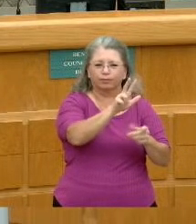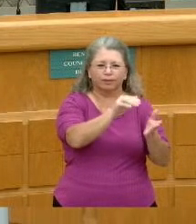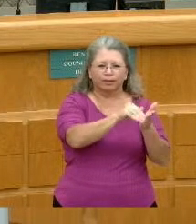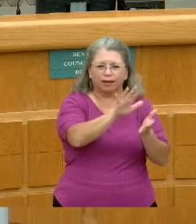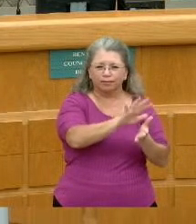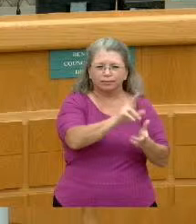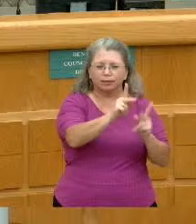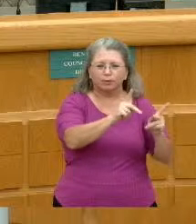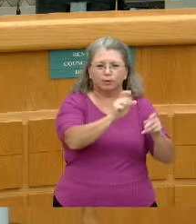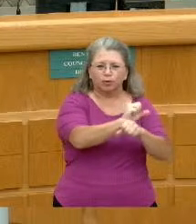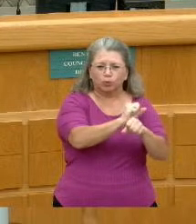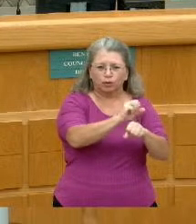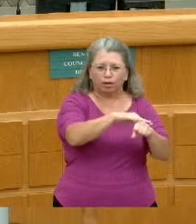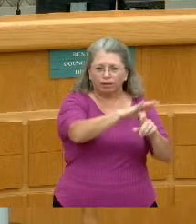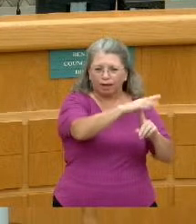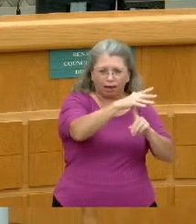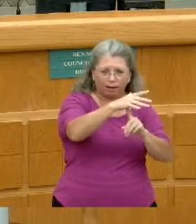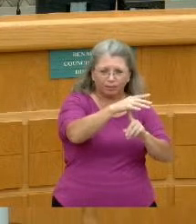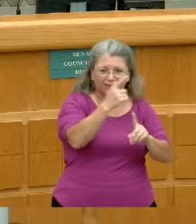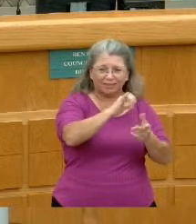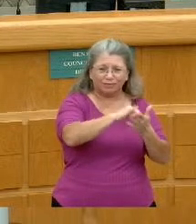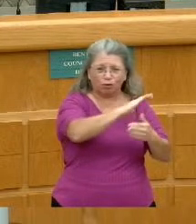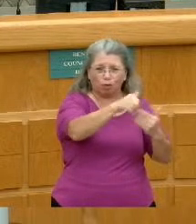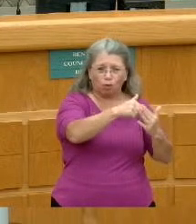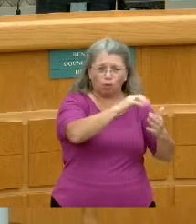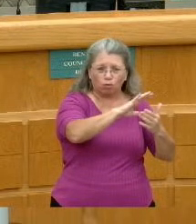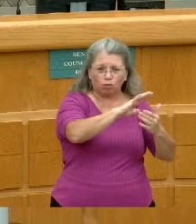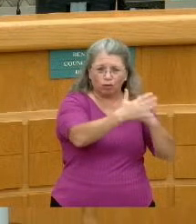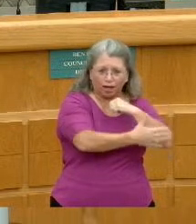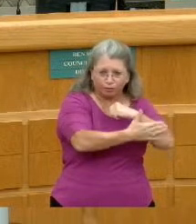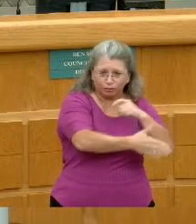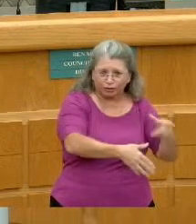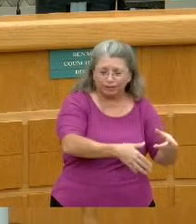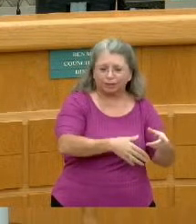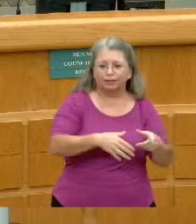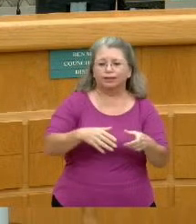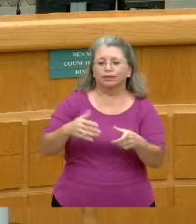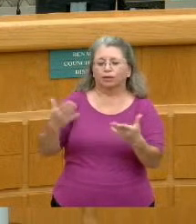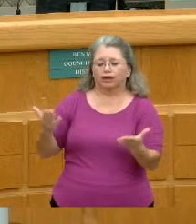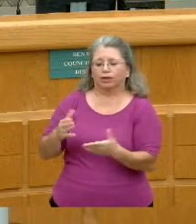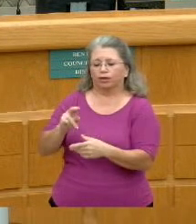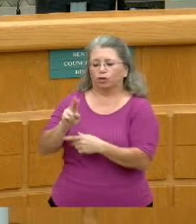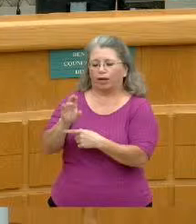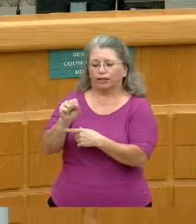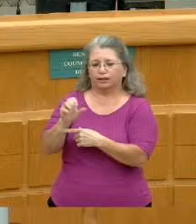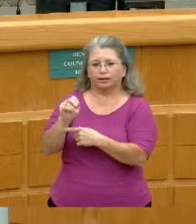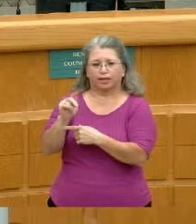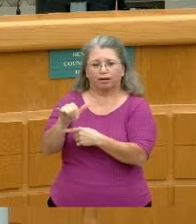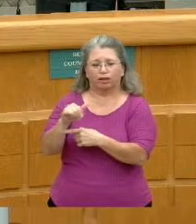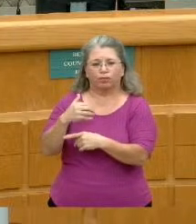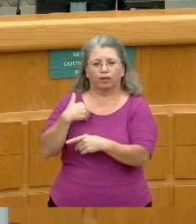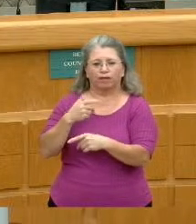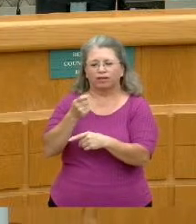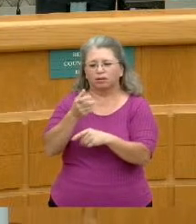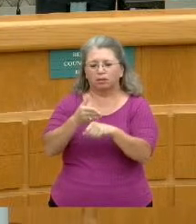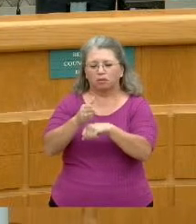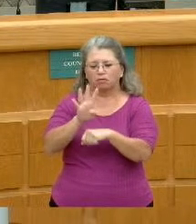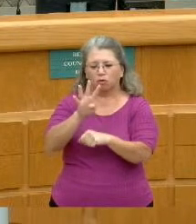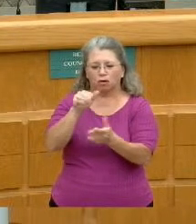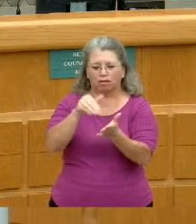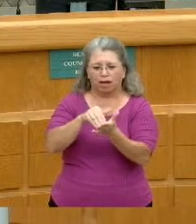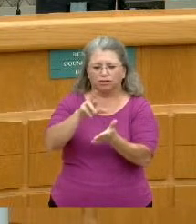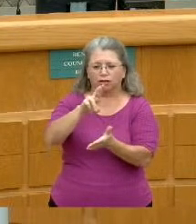So here in Nueces County, 6,000 nurses. That includes 4,000, a little over 4,000 RNs, registered nurses,